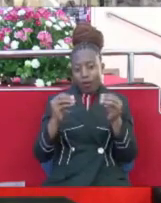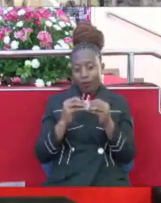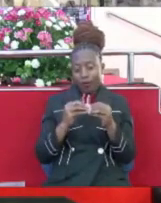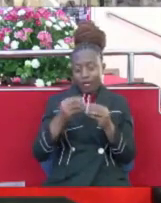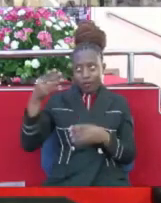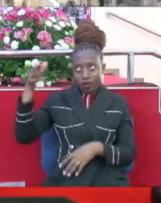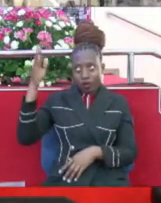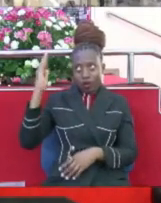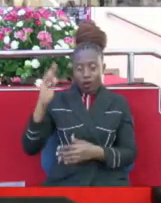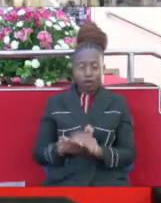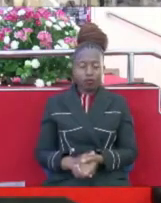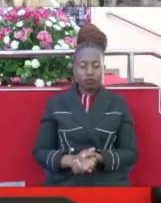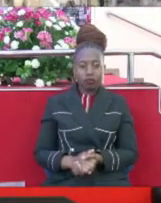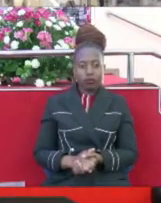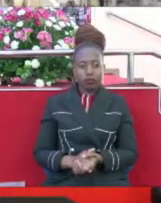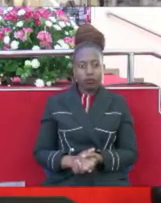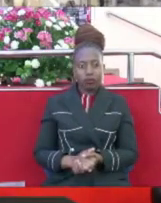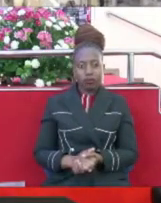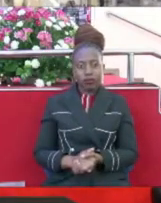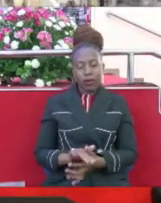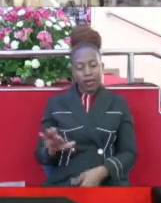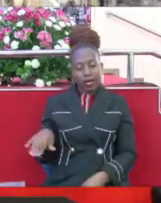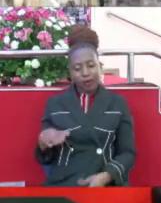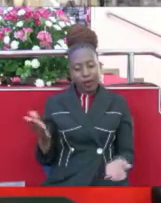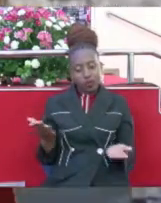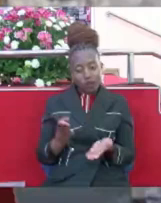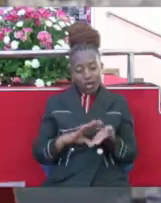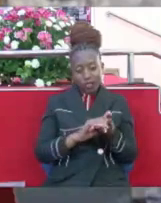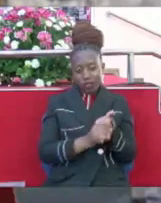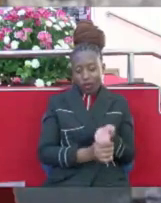It is the place where his transformation began.